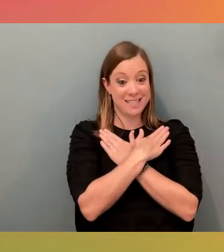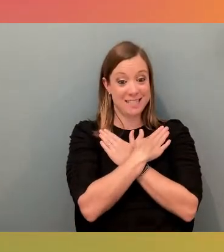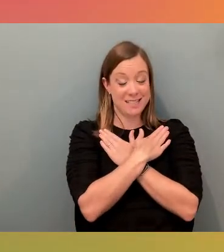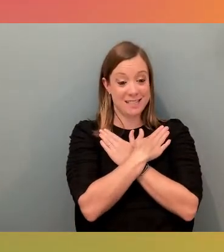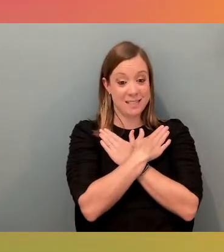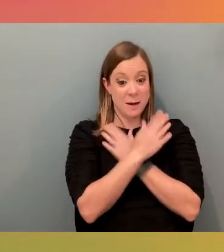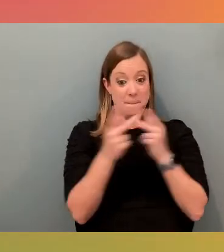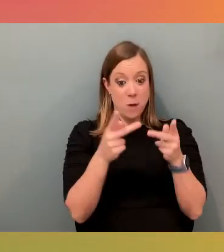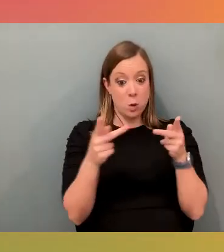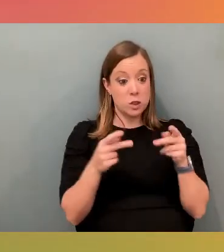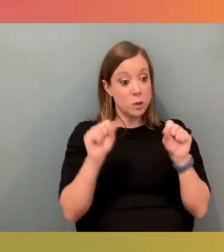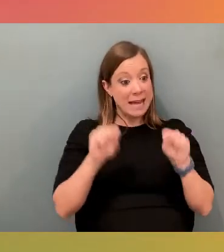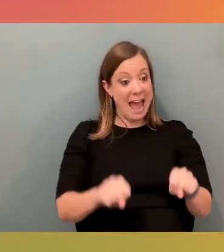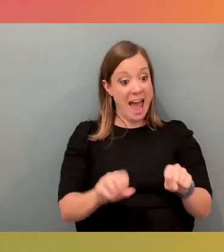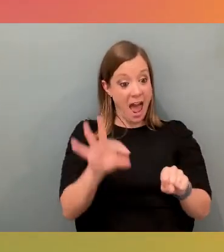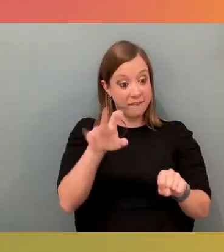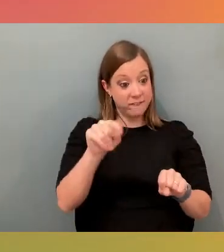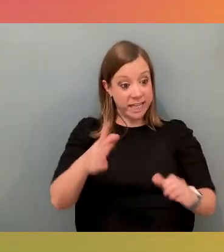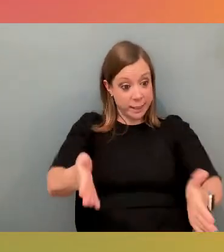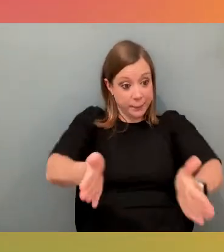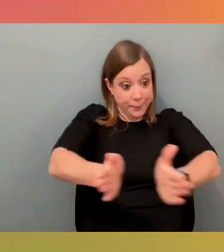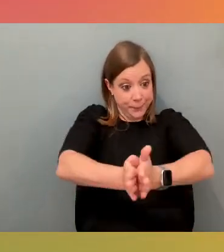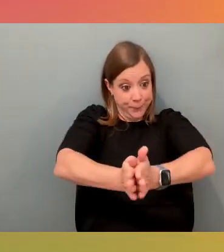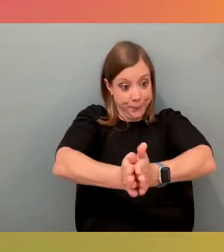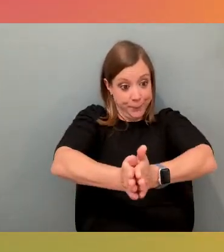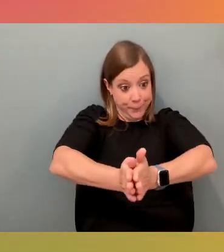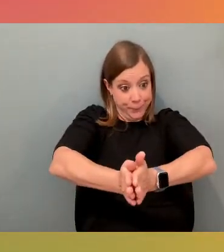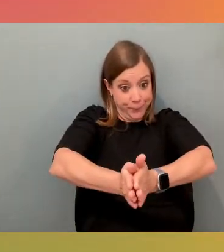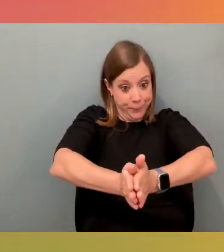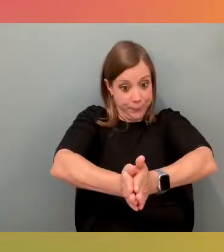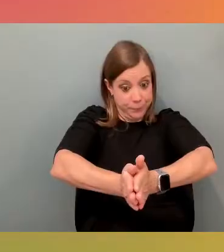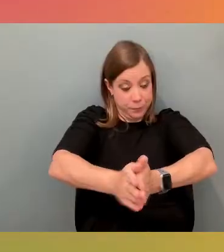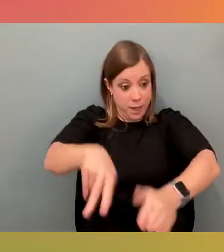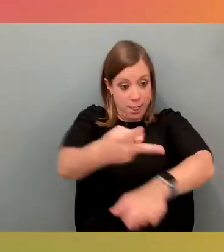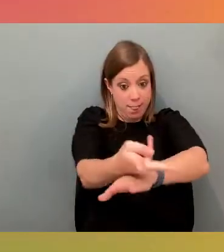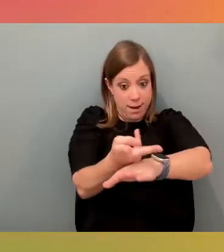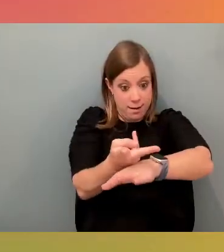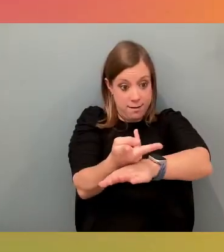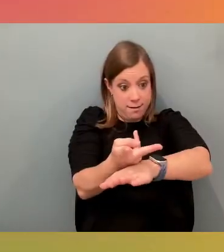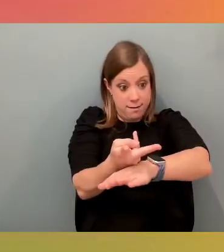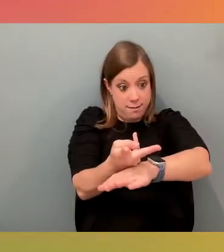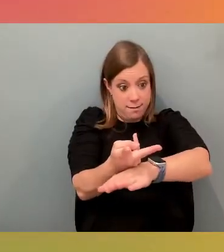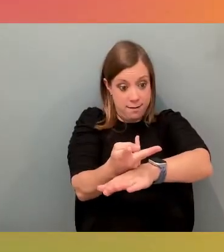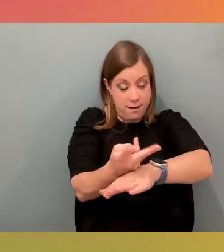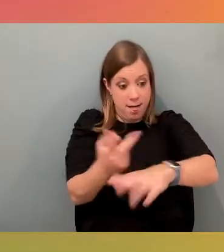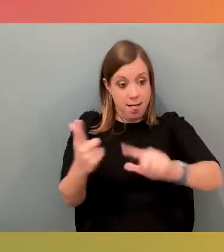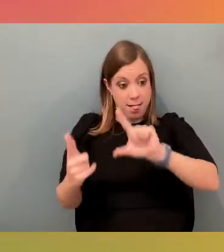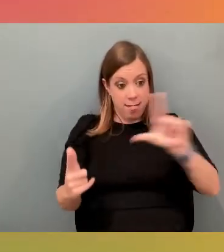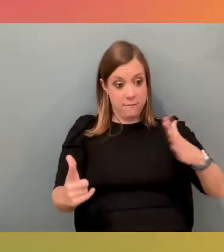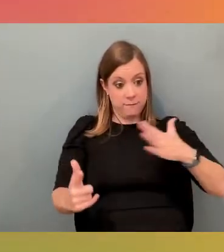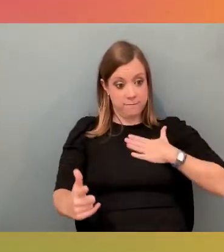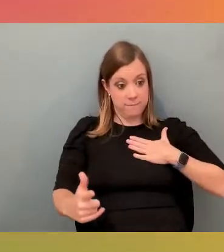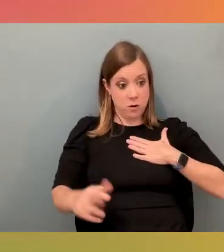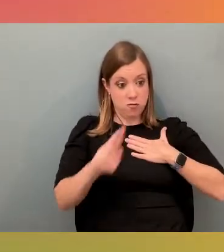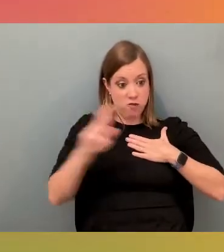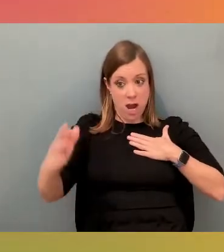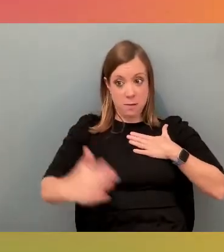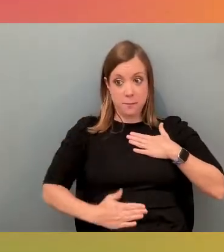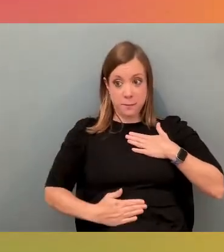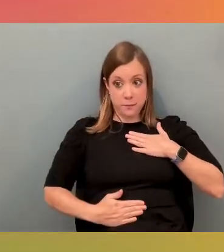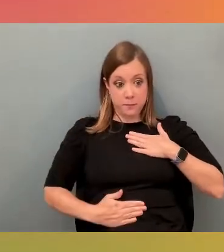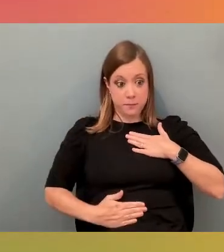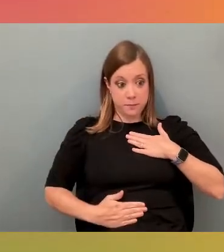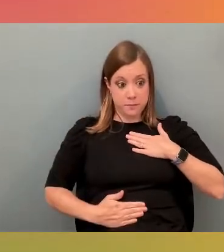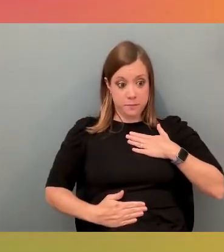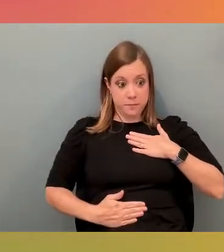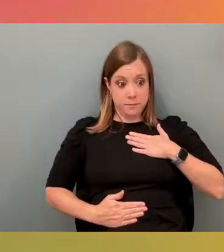bring the soles of your feet together. Lay back. Left hand to heart, right hand to belly. So this is offering a nice